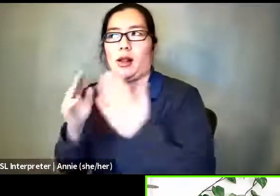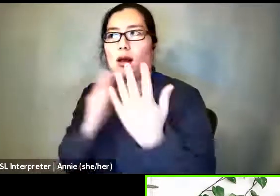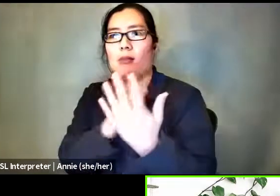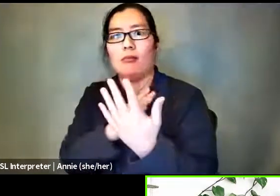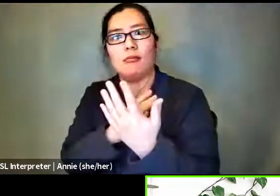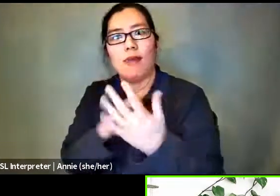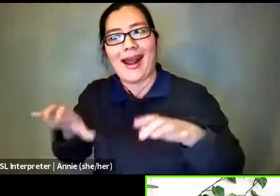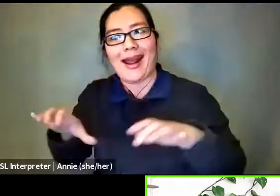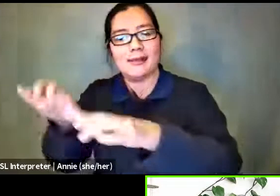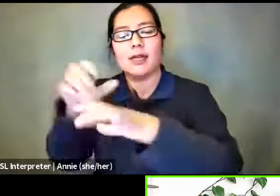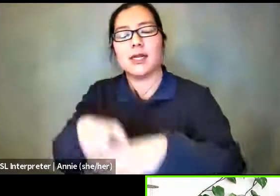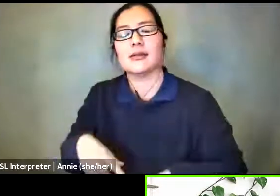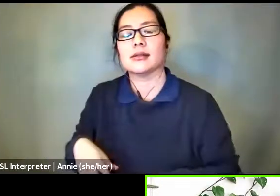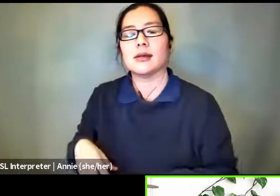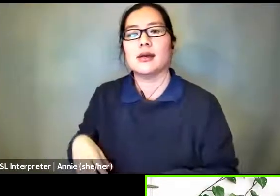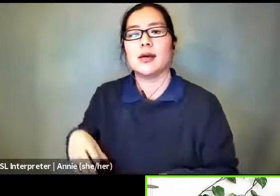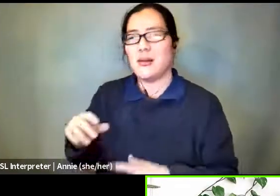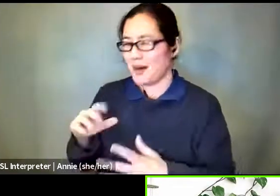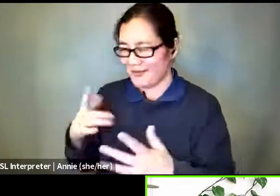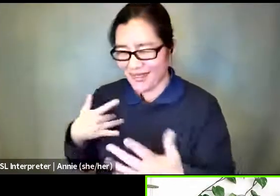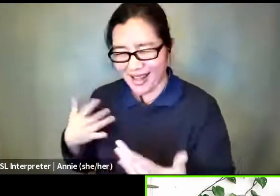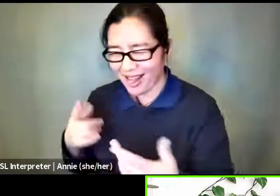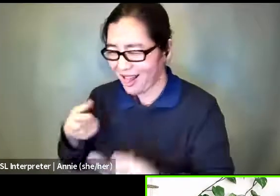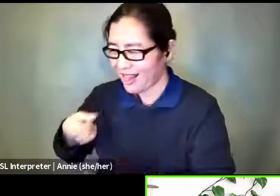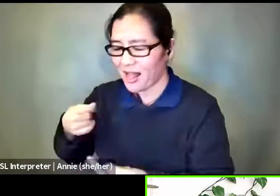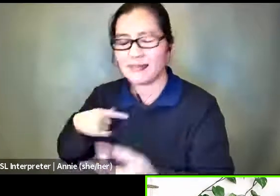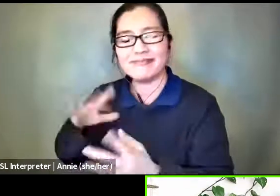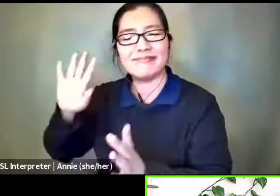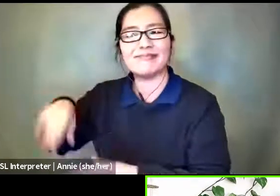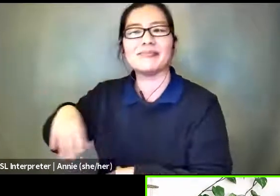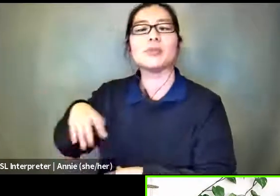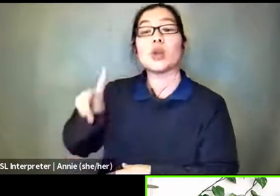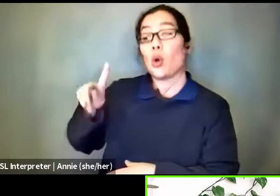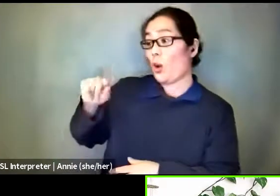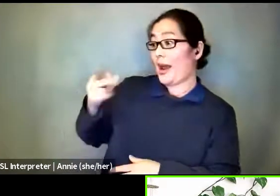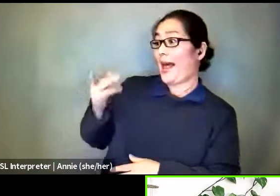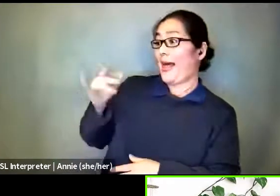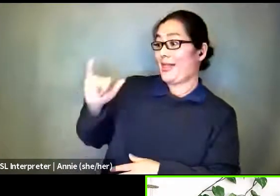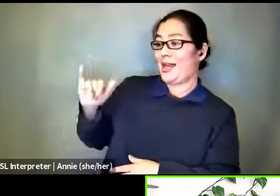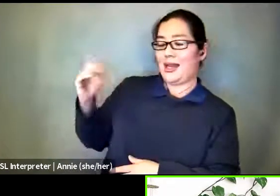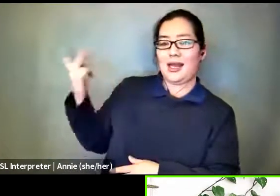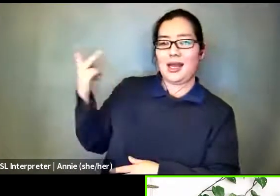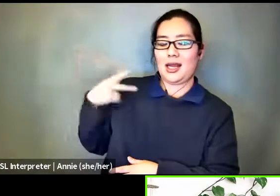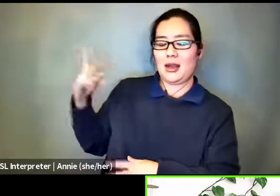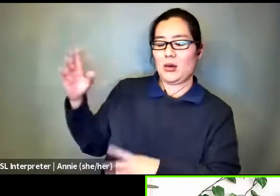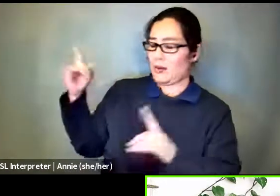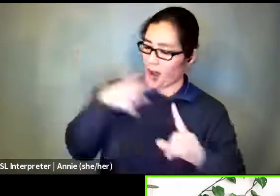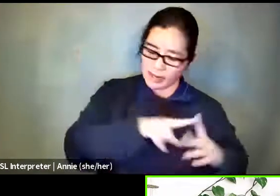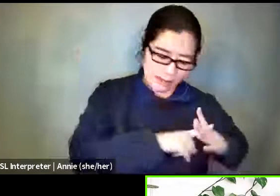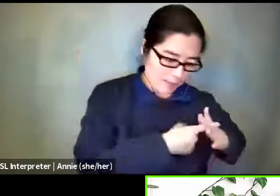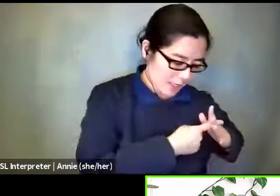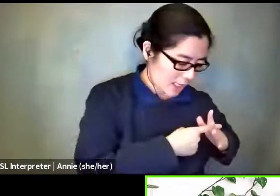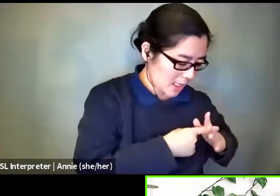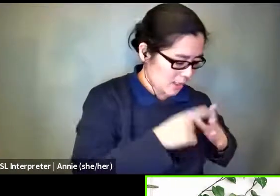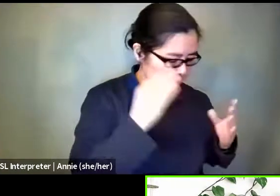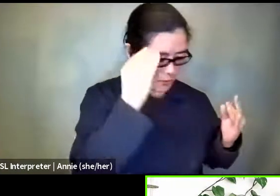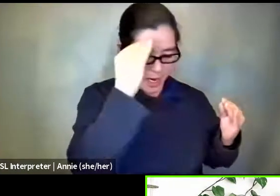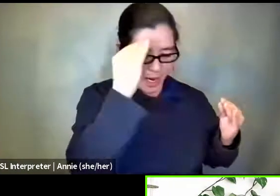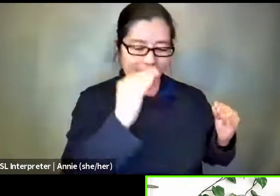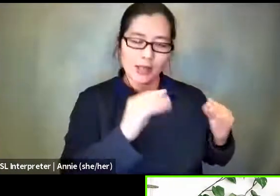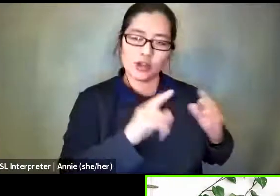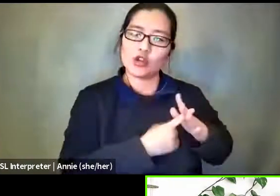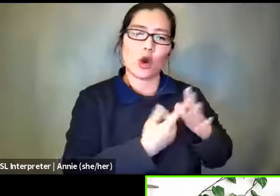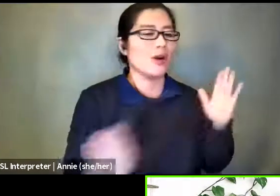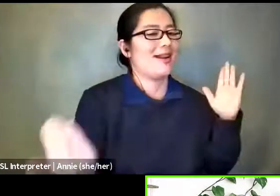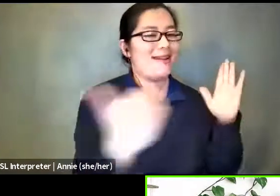I decided to go back to the drawing board and reimagine the curricula entirely with tribe-specific cultural knowledges